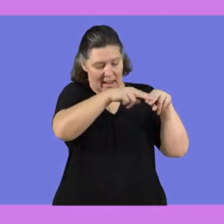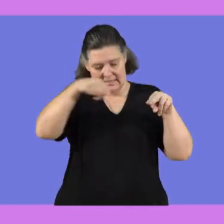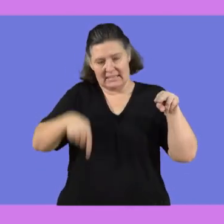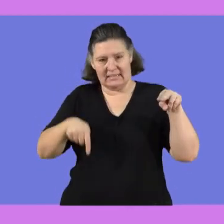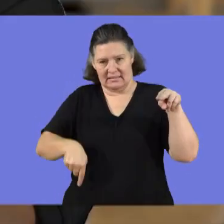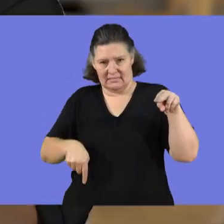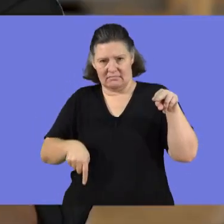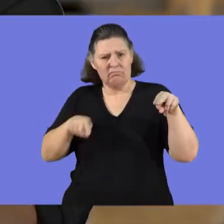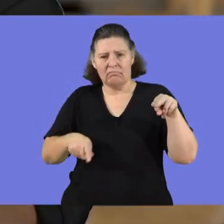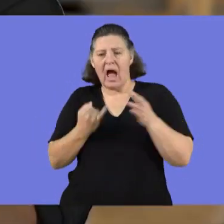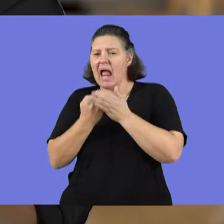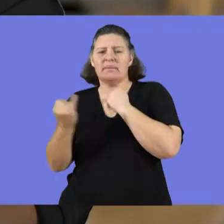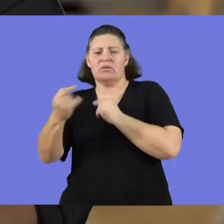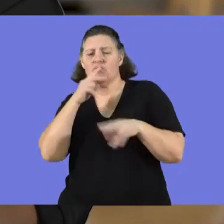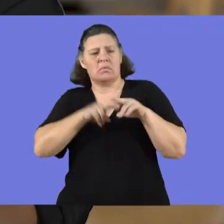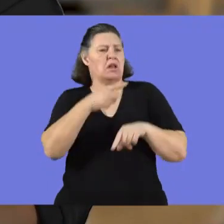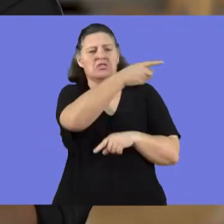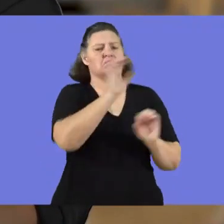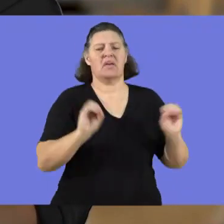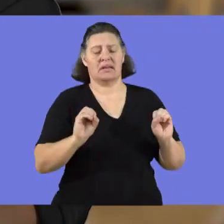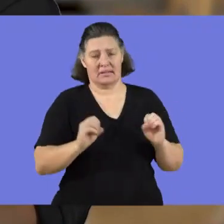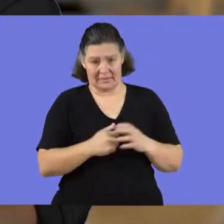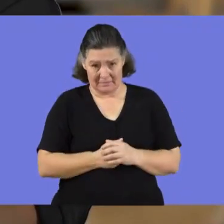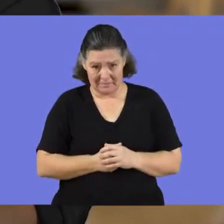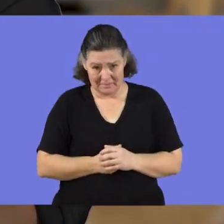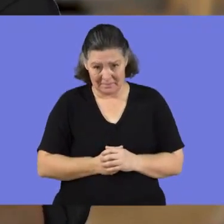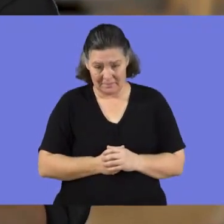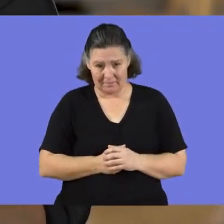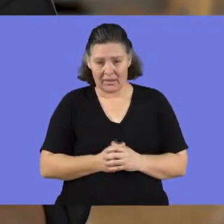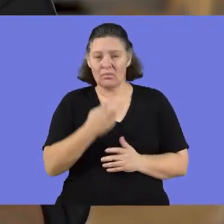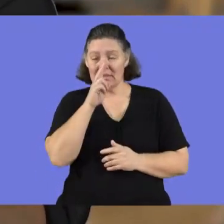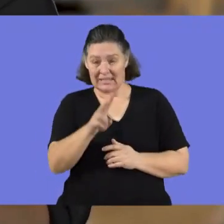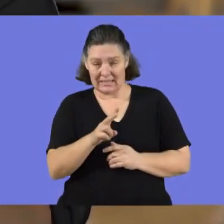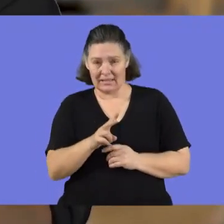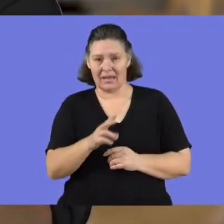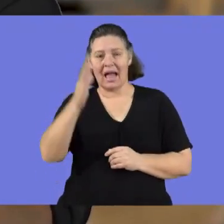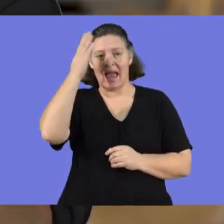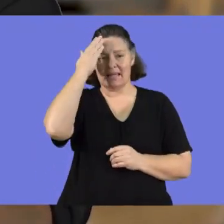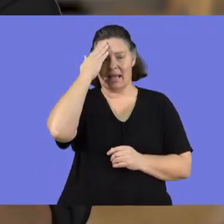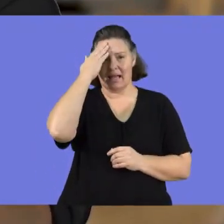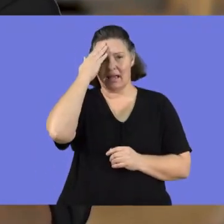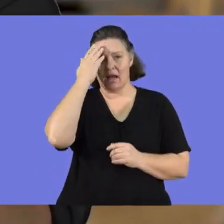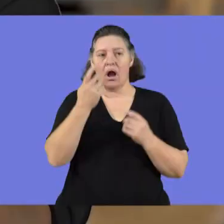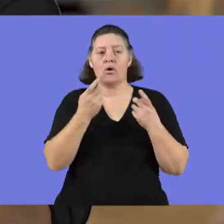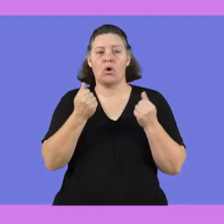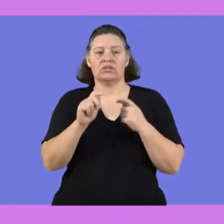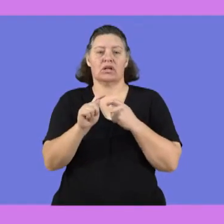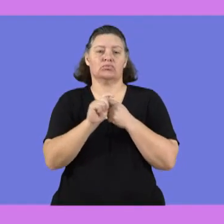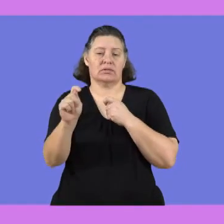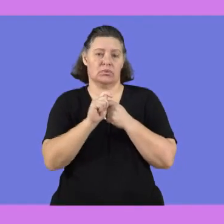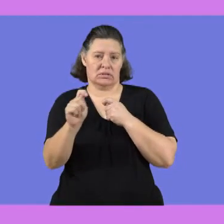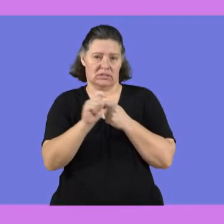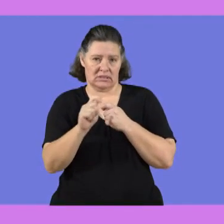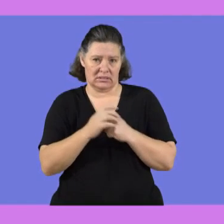of juice. How many glasses of water do you need? So now, and also I hope you can see the